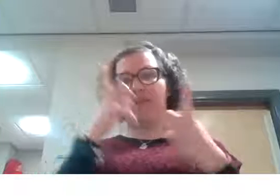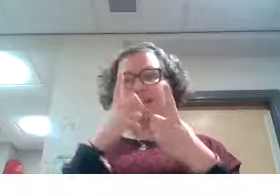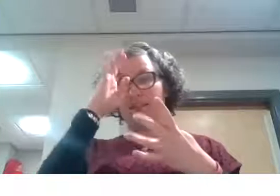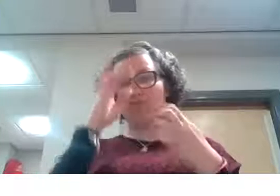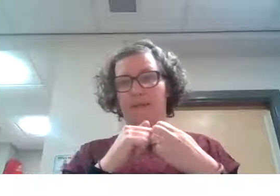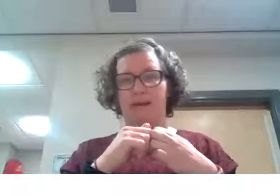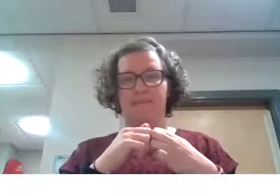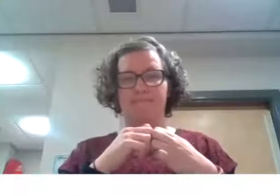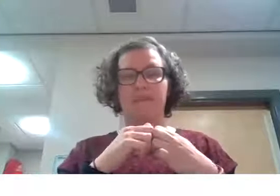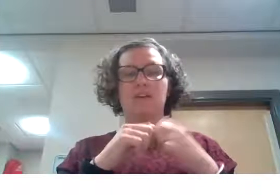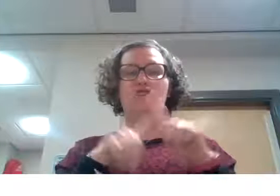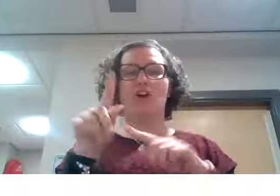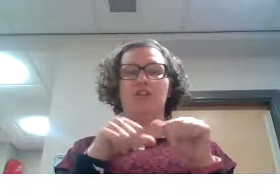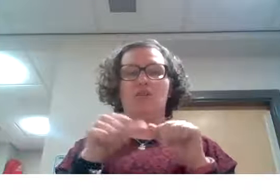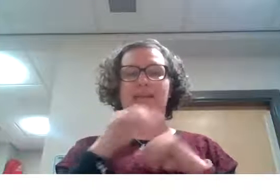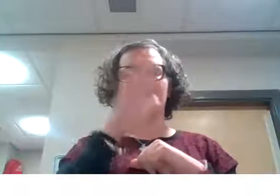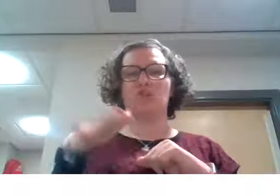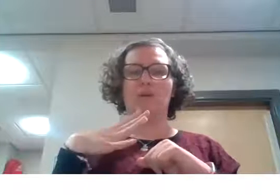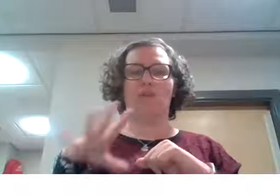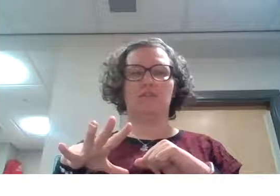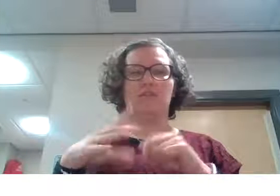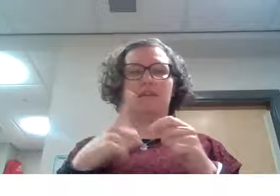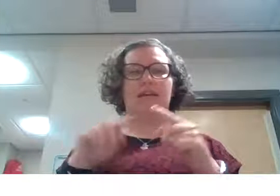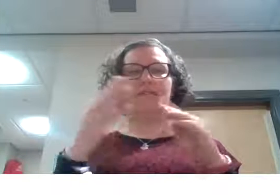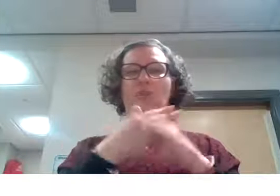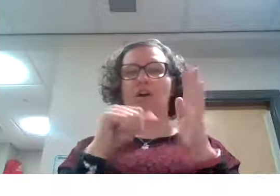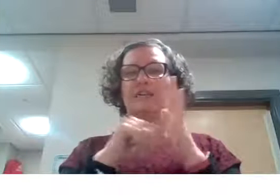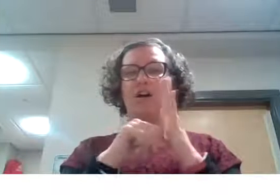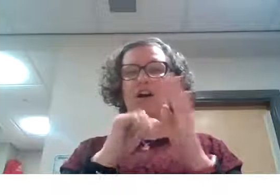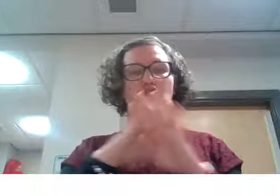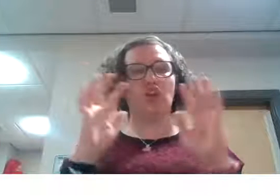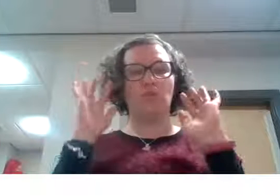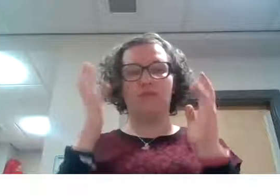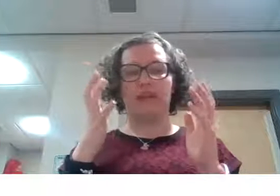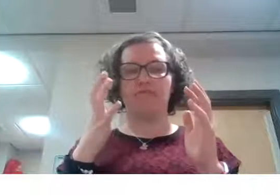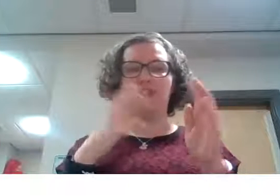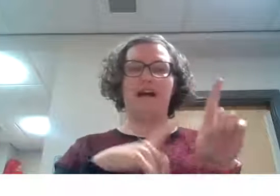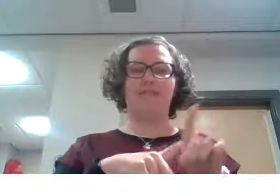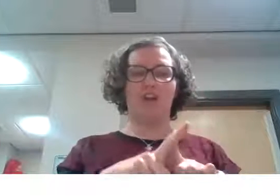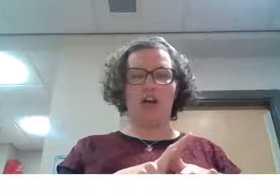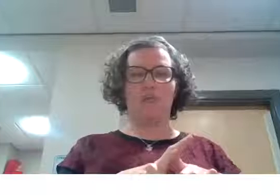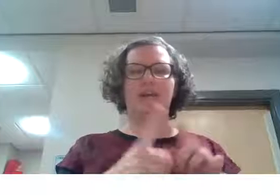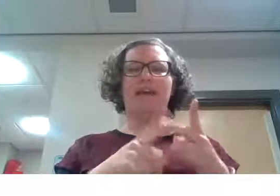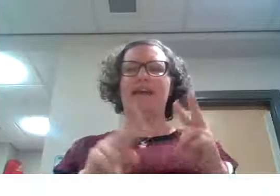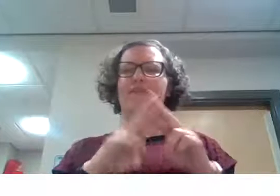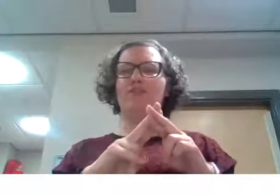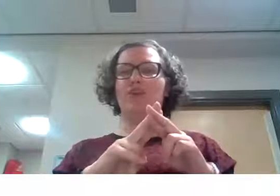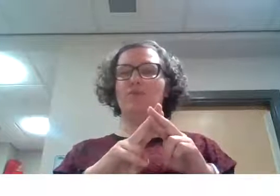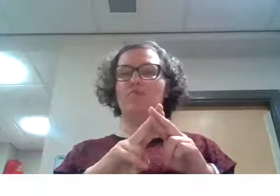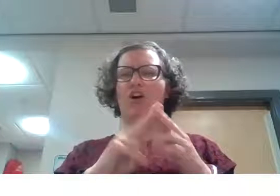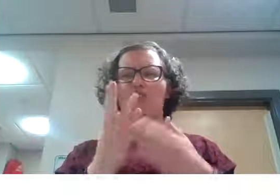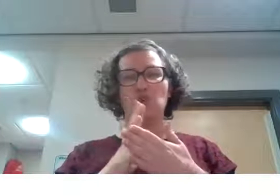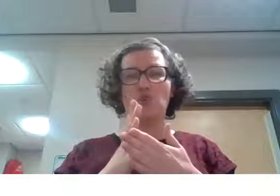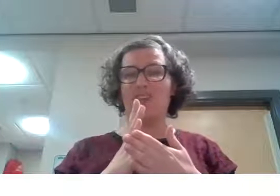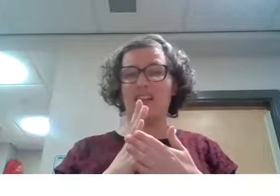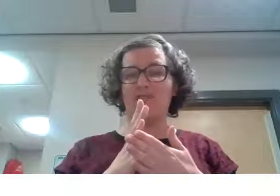Okay, things to remember. Try your best, that's all we want. If the work is hard, don't worry, have a go. If